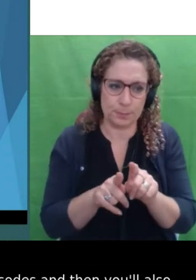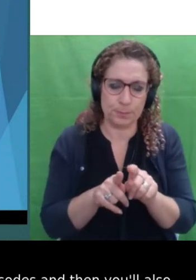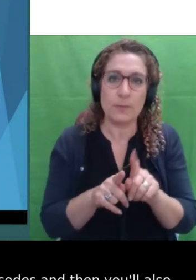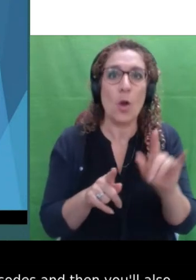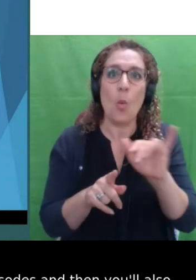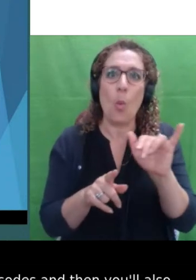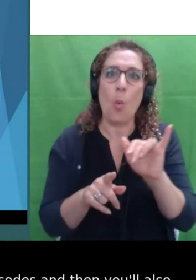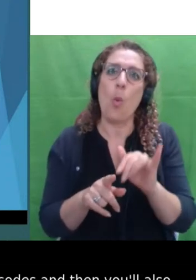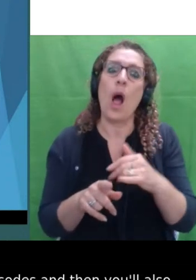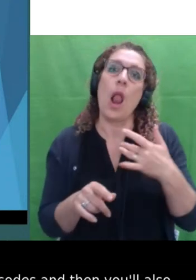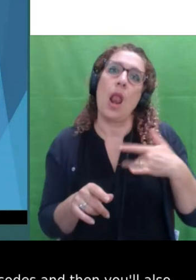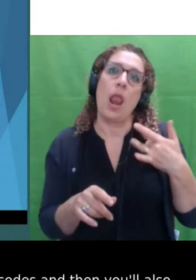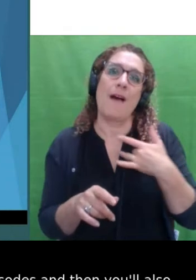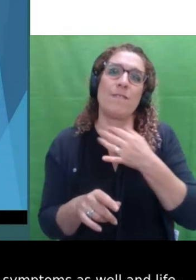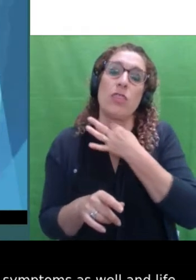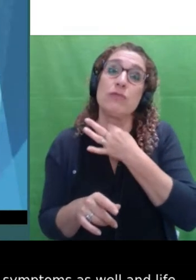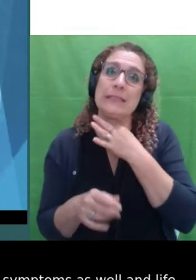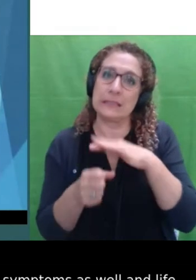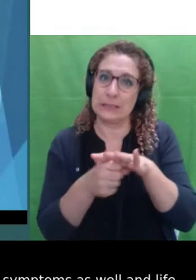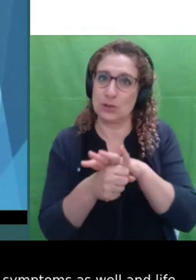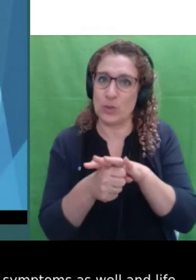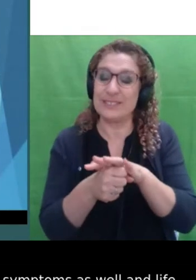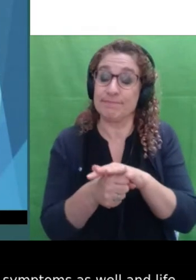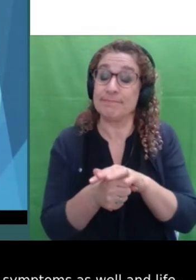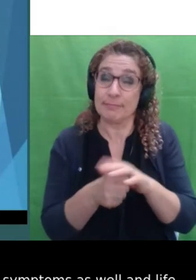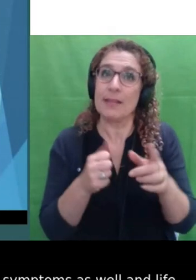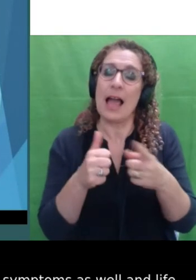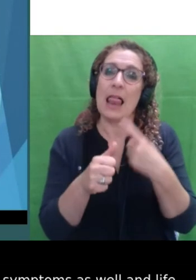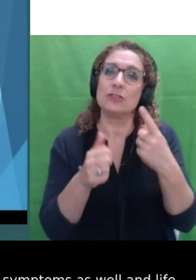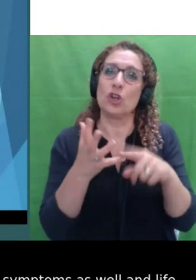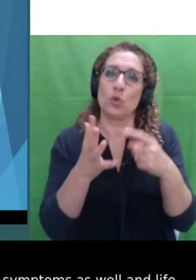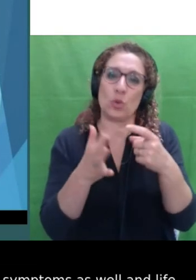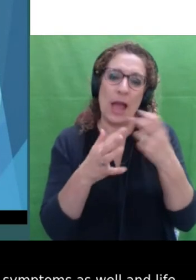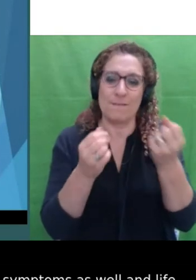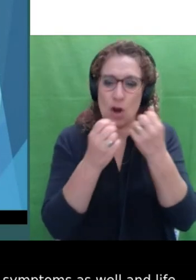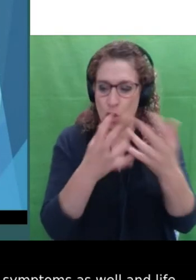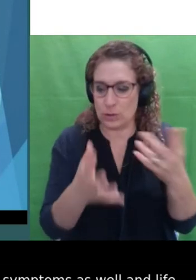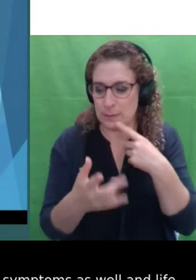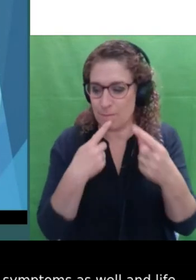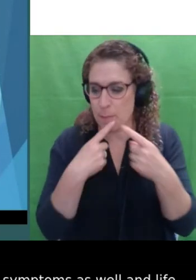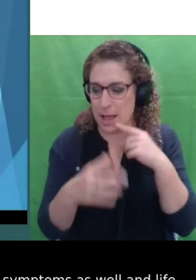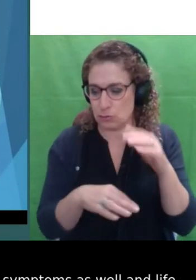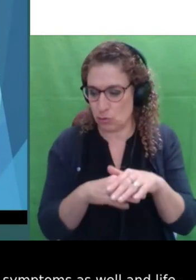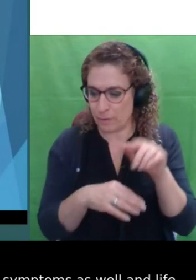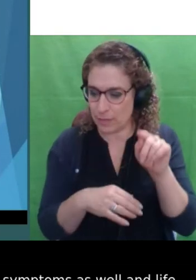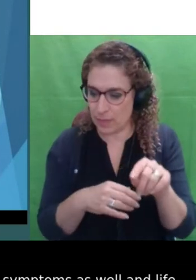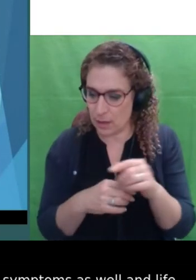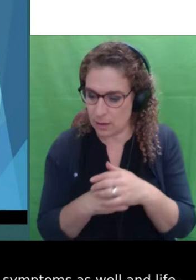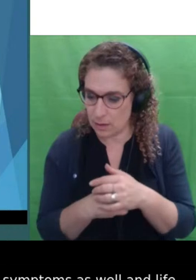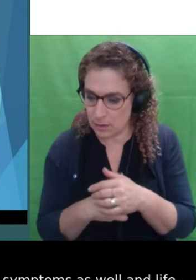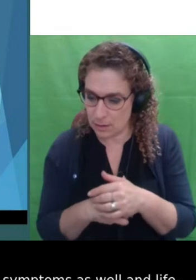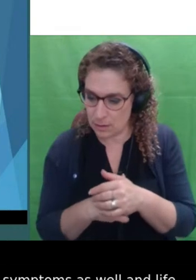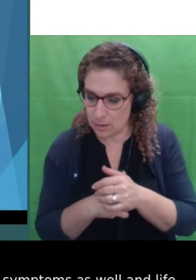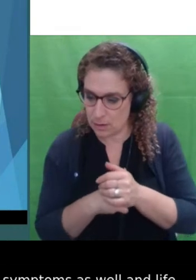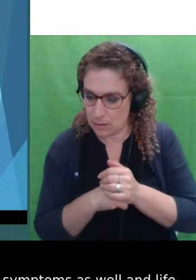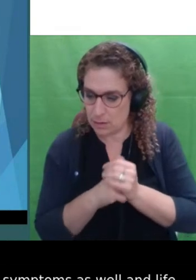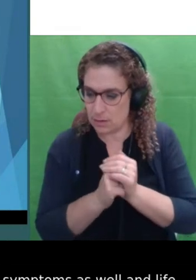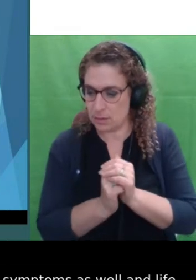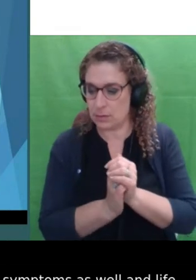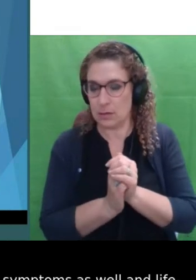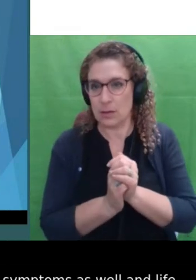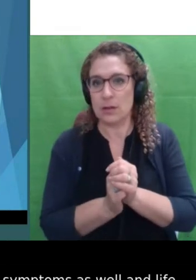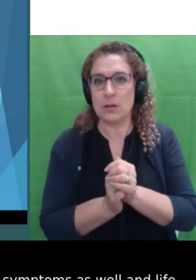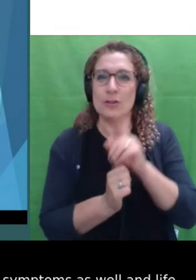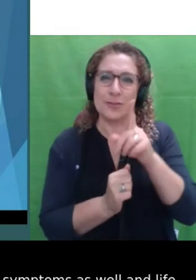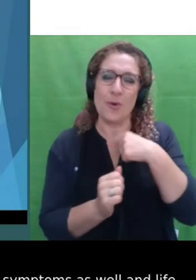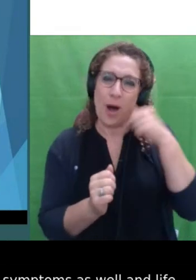situations and again allergy uk has lots of information on that sorry i'm aware of time i'm galloping slightly but this is